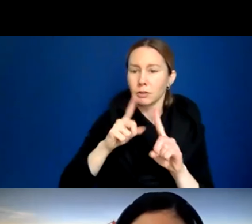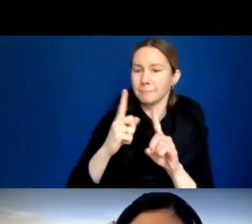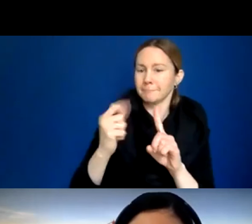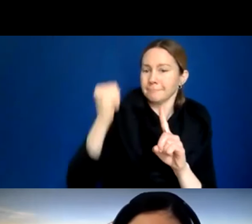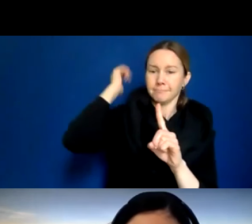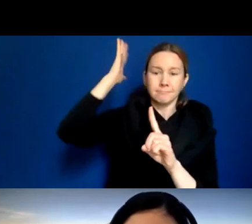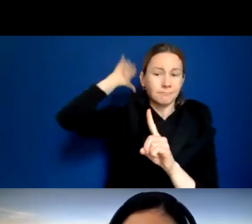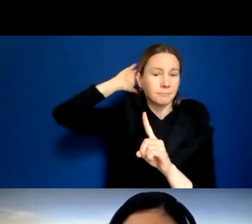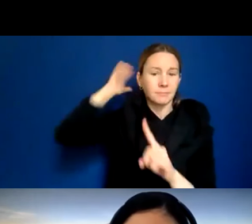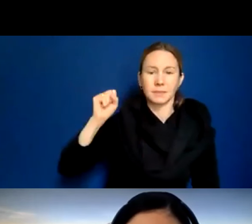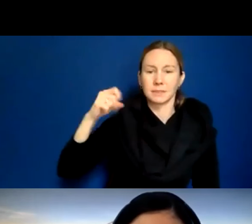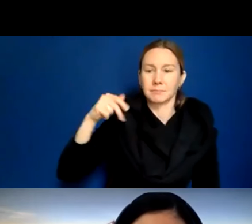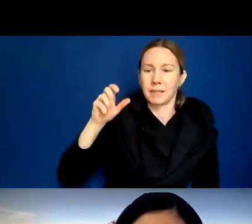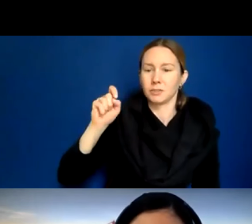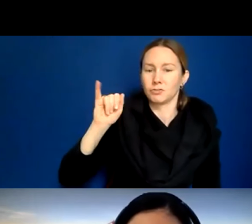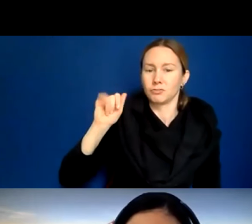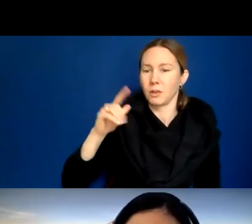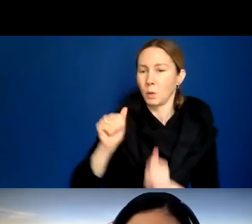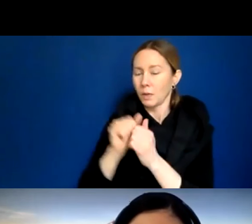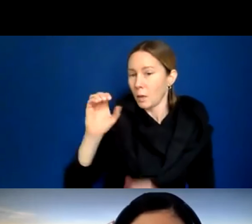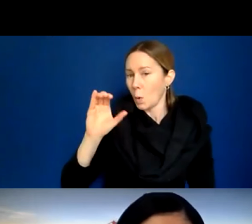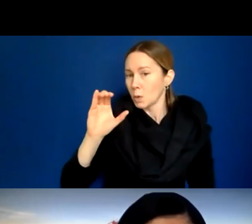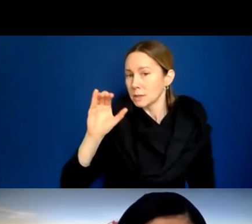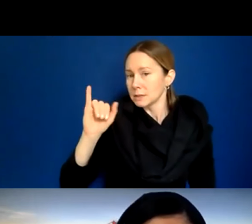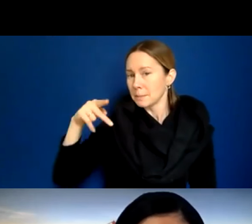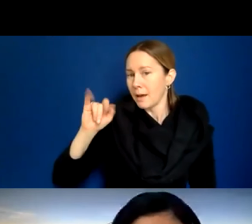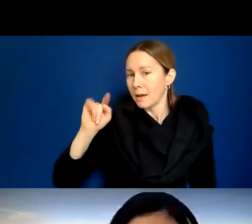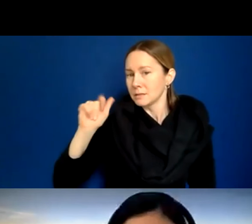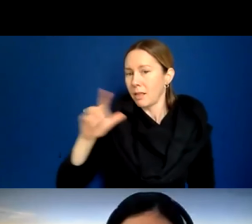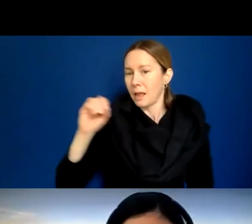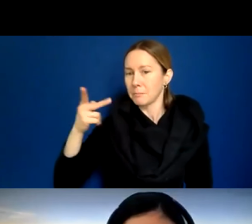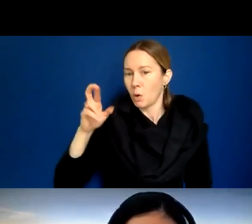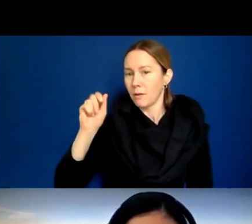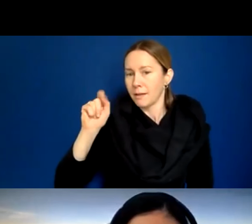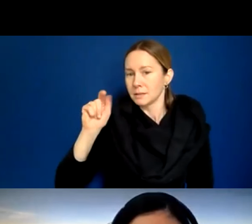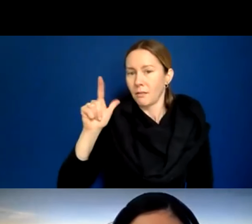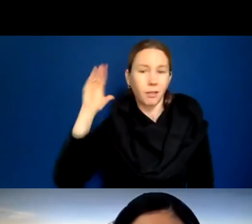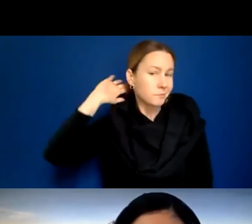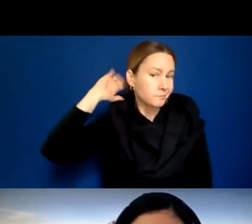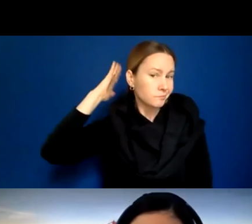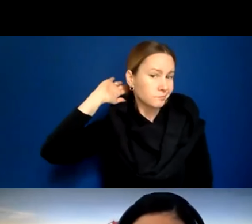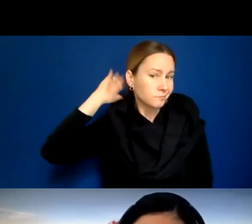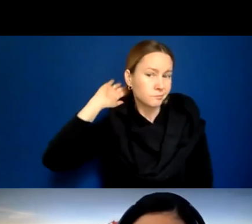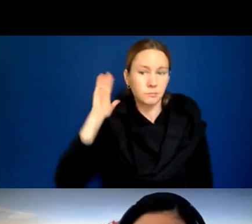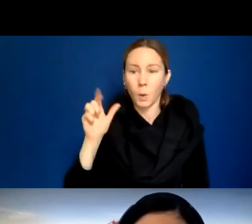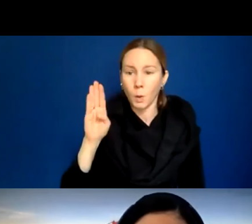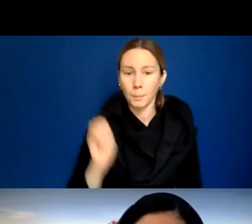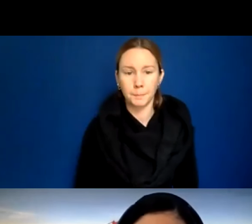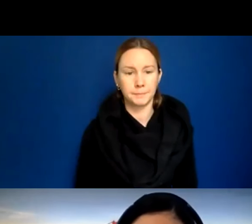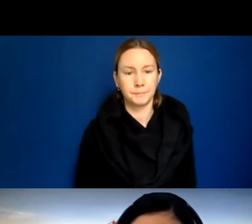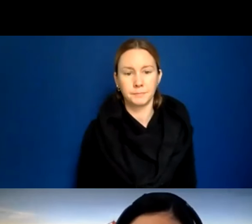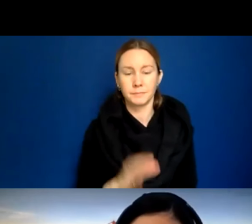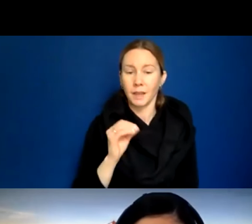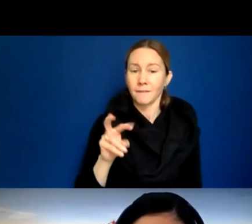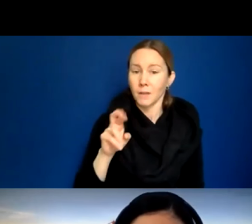involving the occipital and the parietal lobe. And then the verbal and visual memory